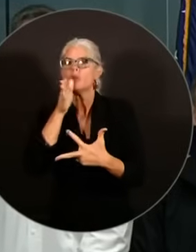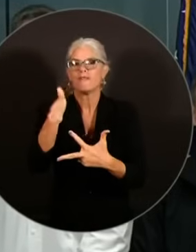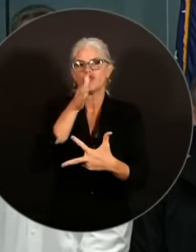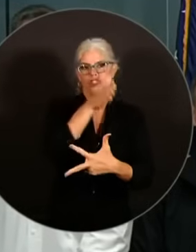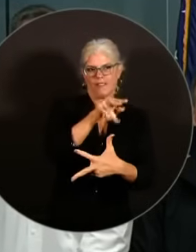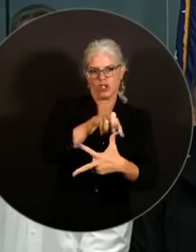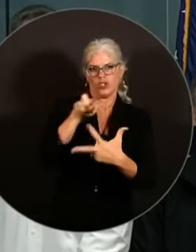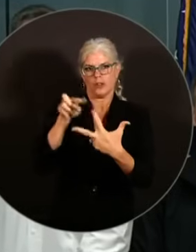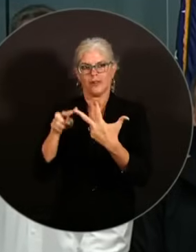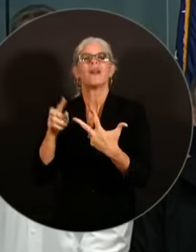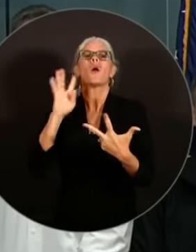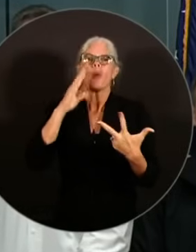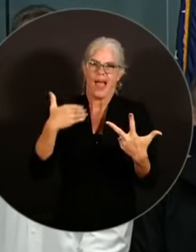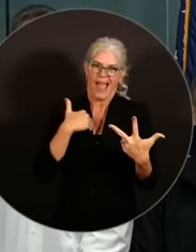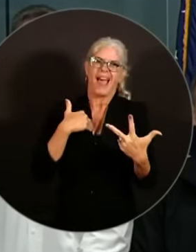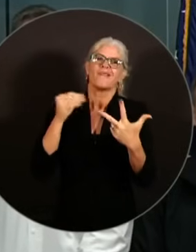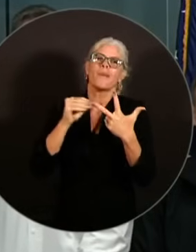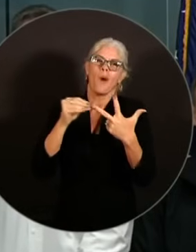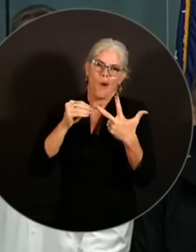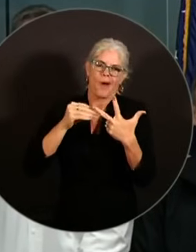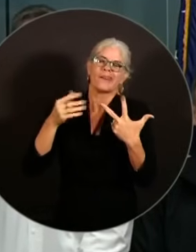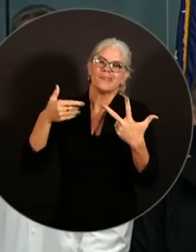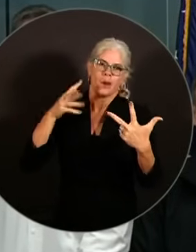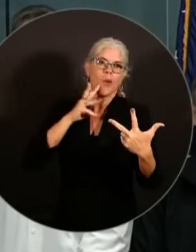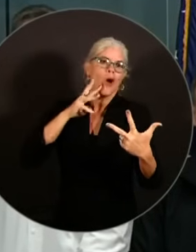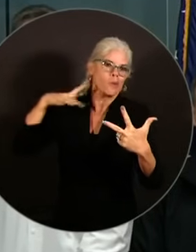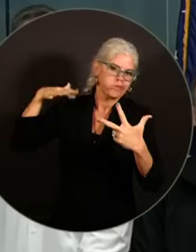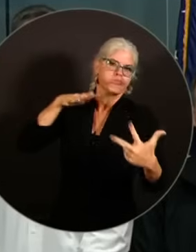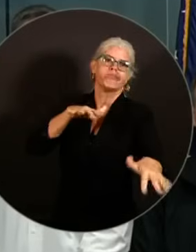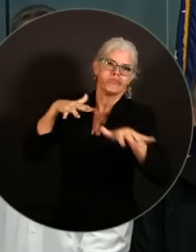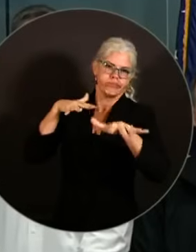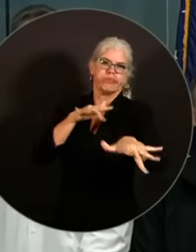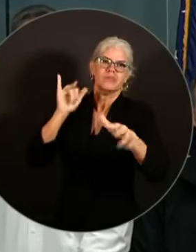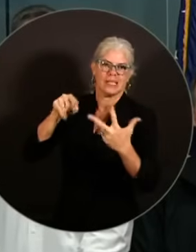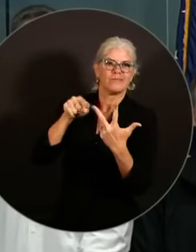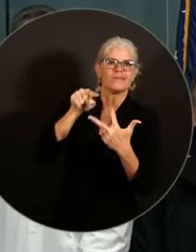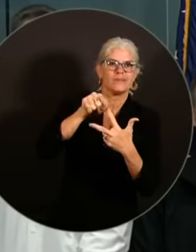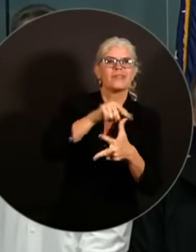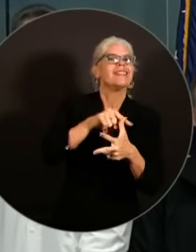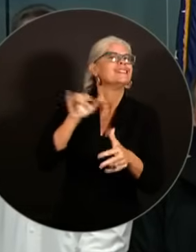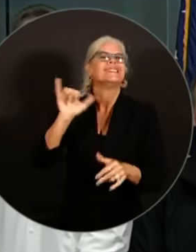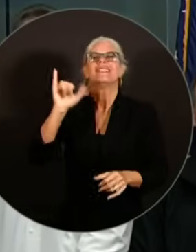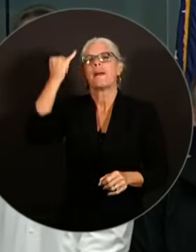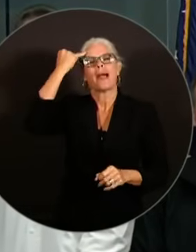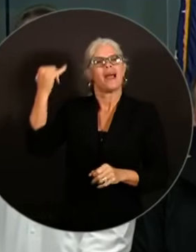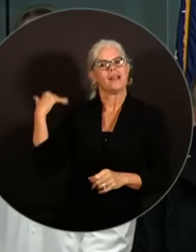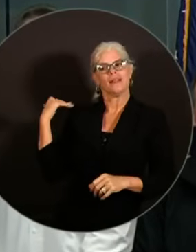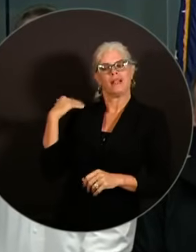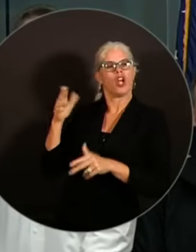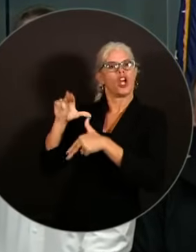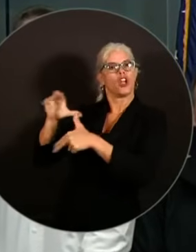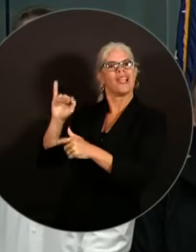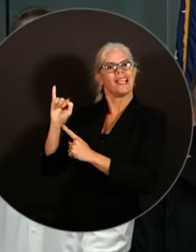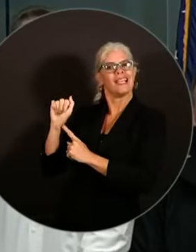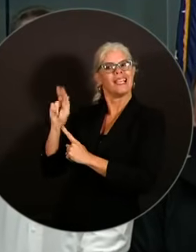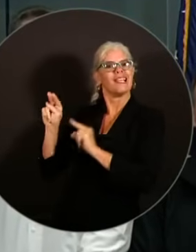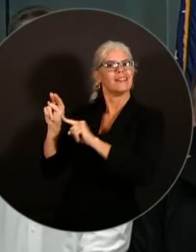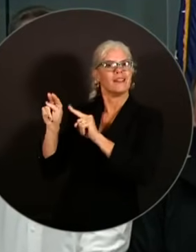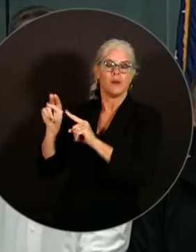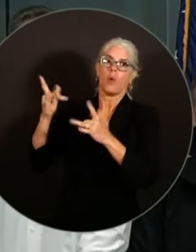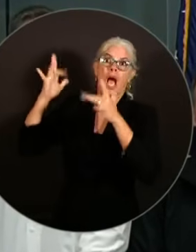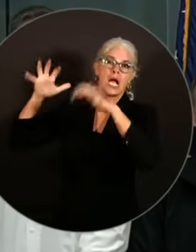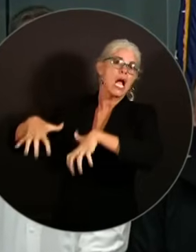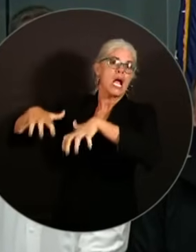phase to this particular incident, and that is very similar to Hurricane Ian. We have a lot of rain that has fallen